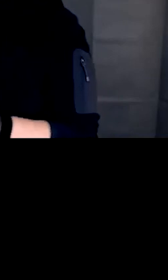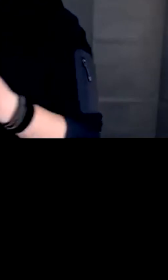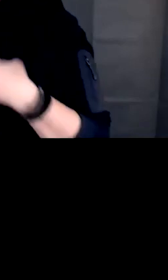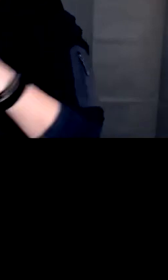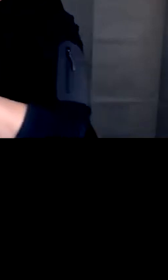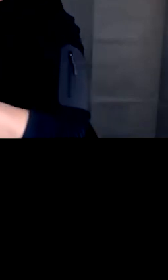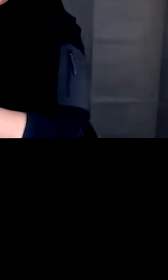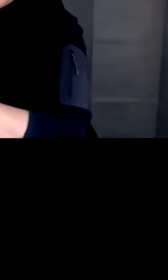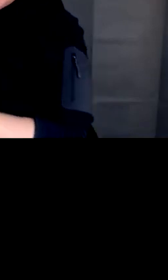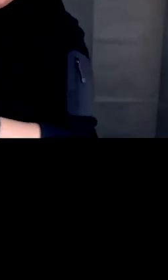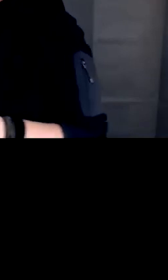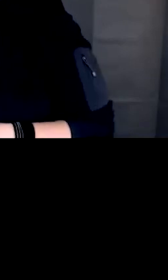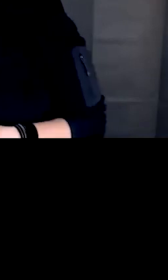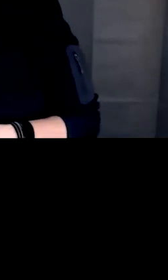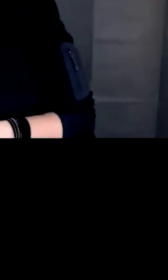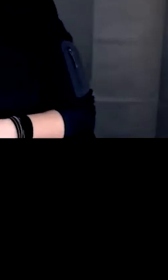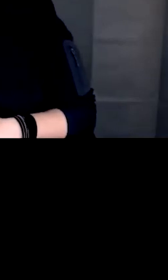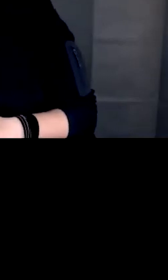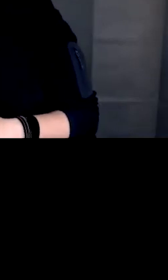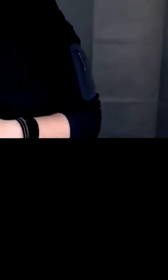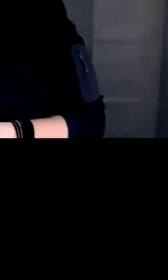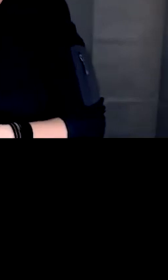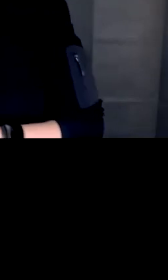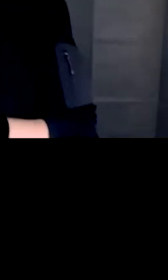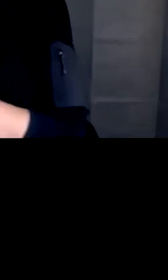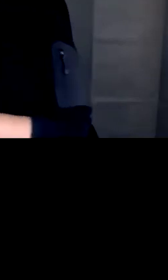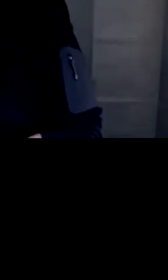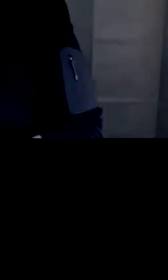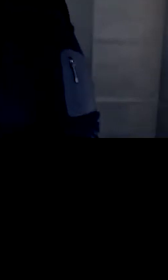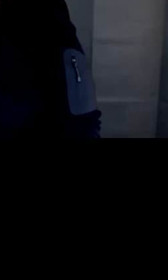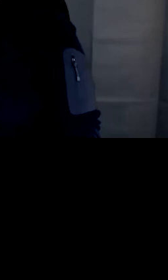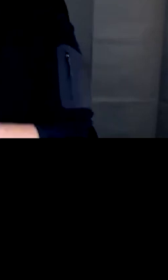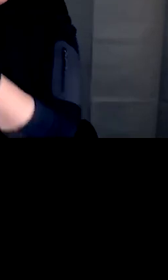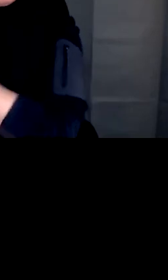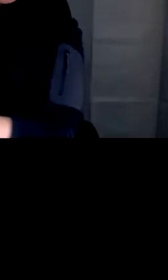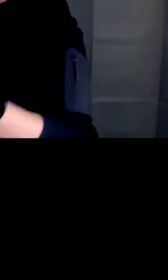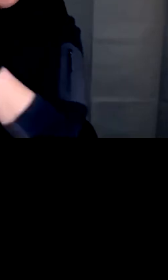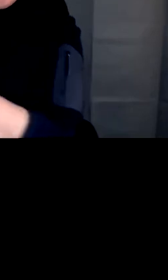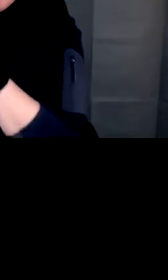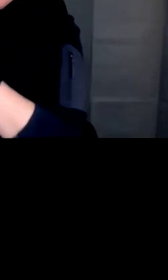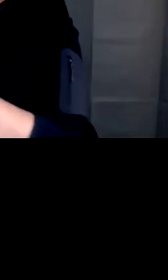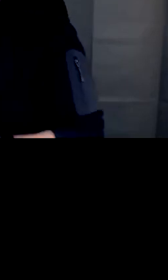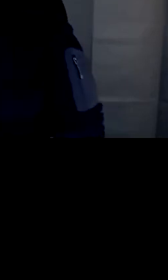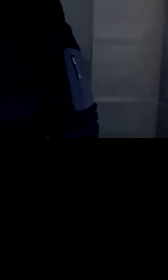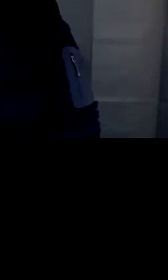think my intuition is that there's the real advantage of the social network. If we were going to try